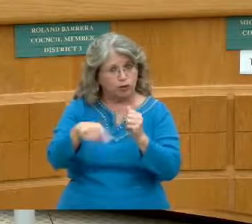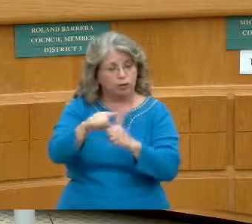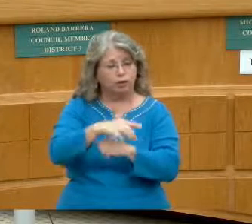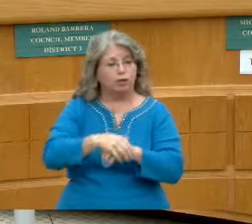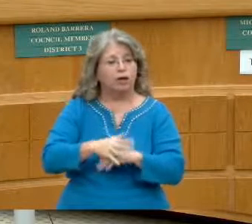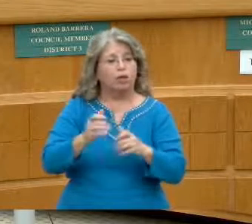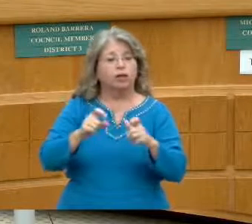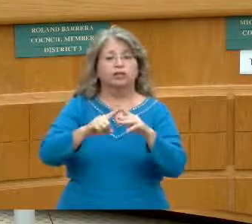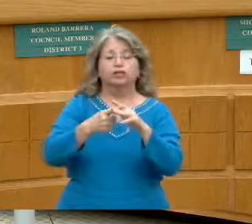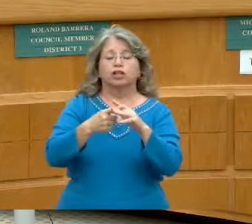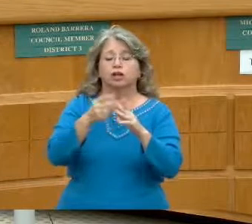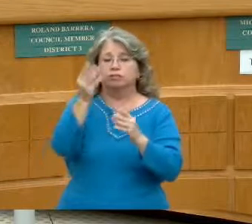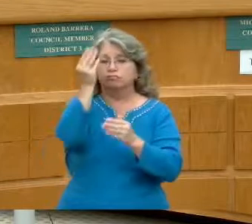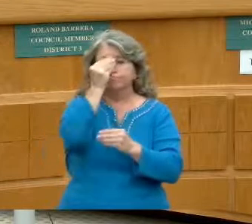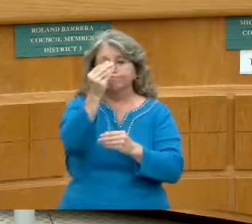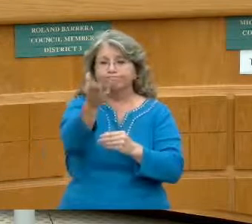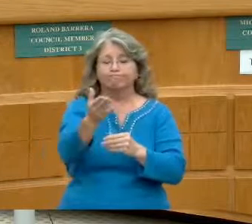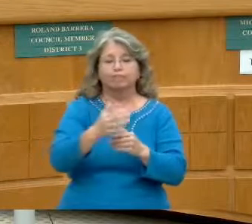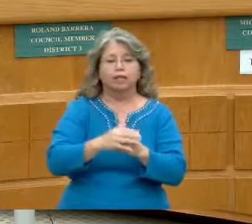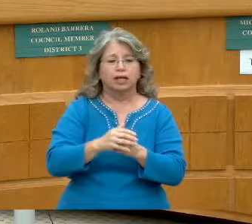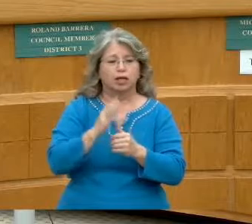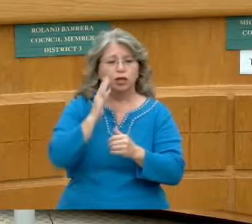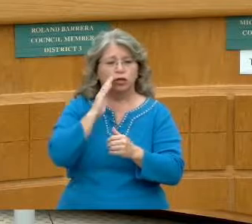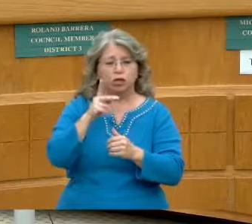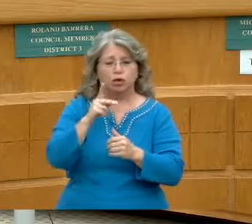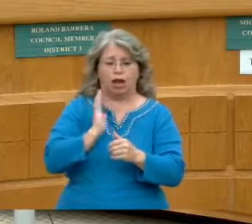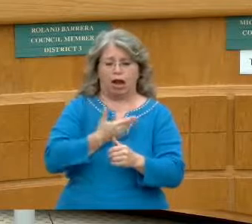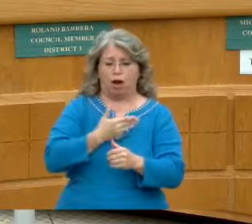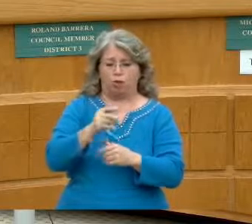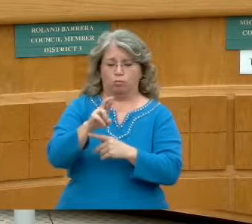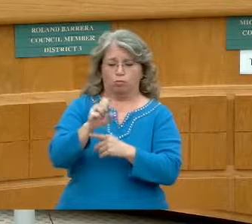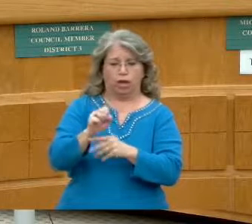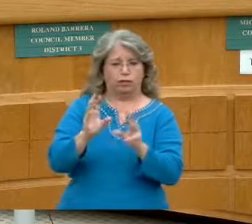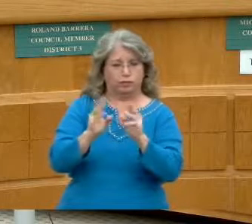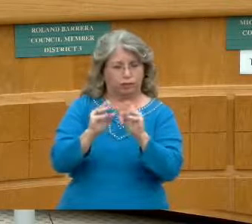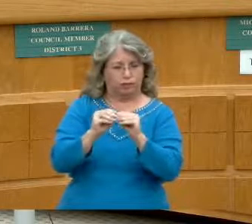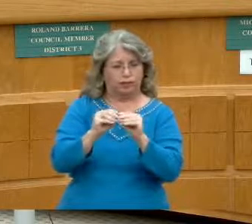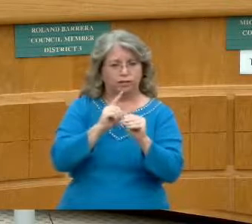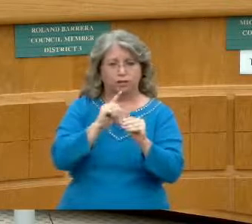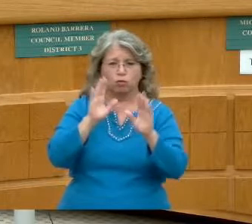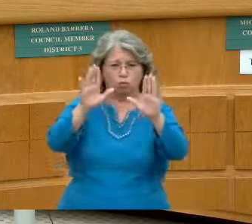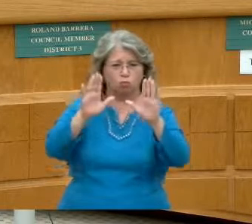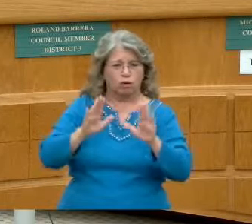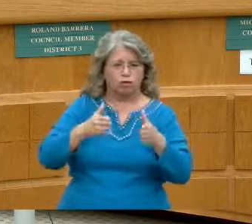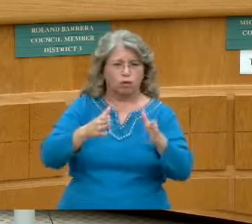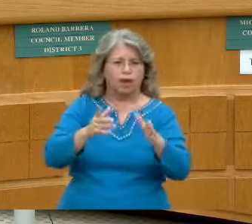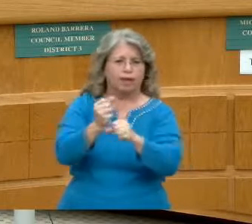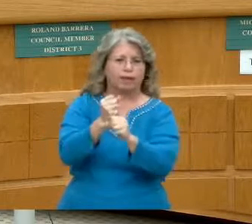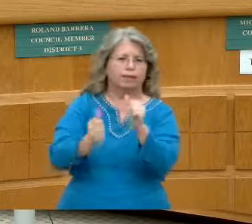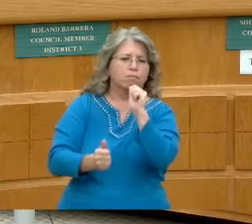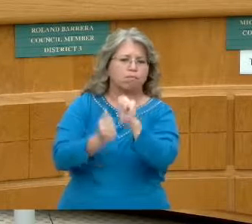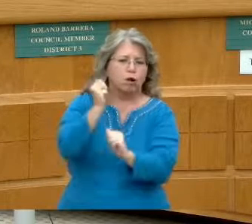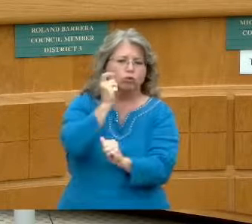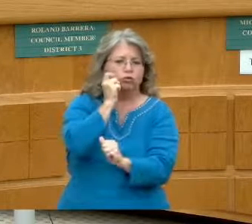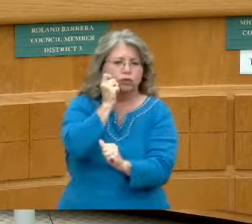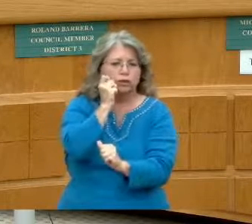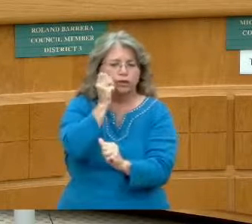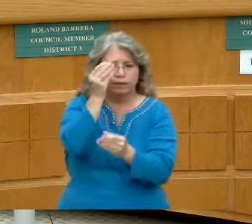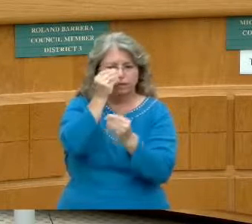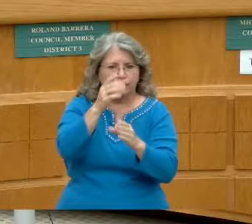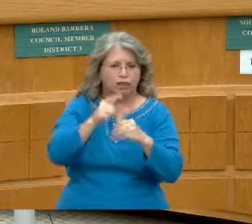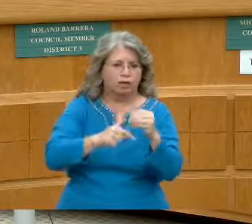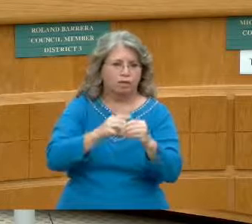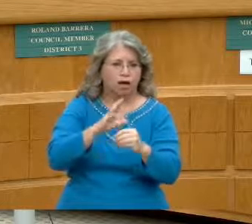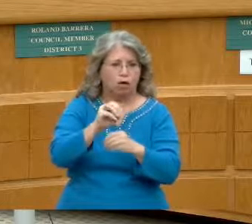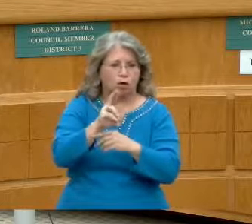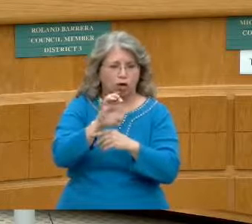by giving everybody an update. You know, these press briefings are excellent to get the most up-to-date information about COVID-19,